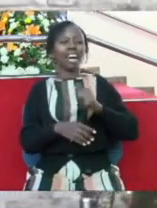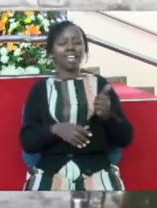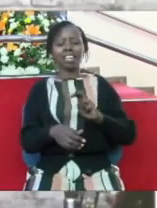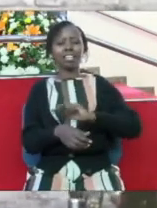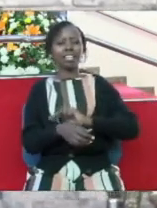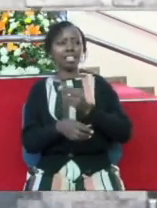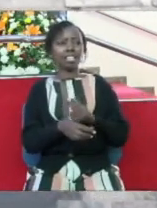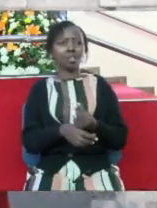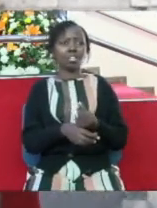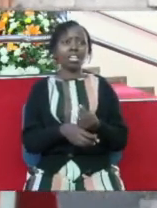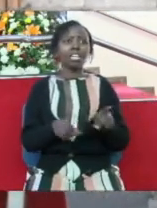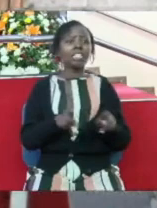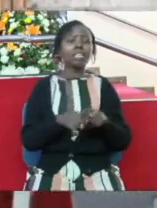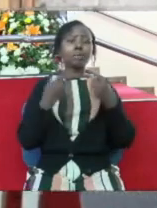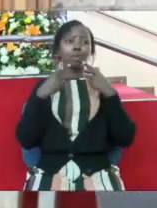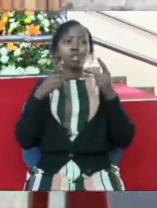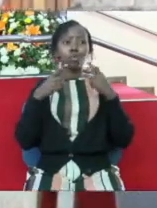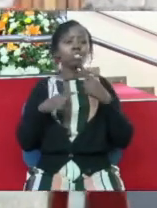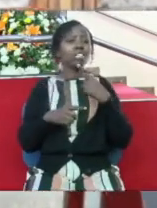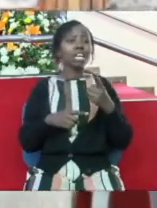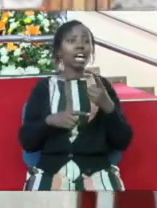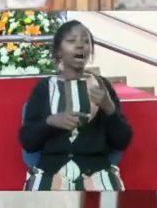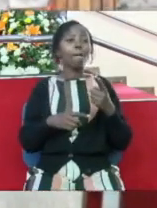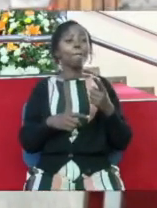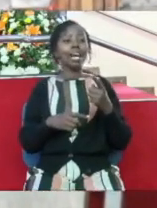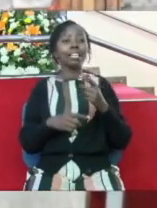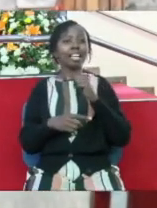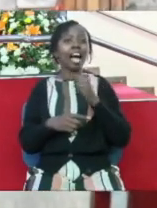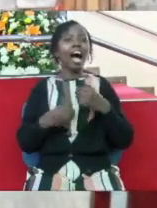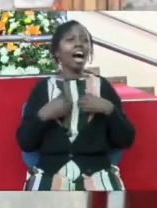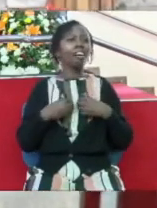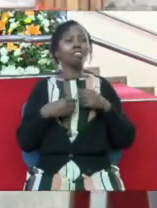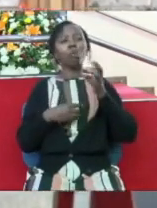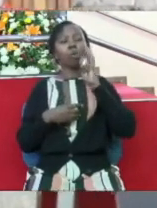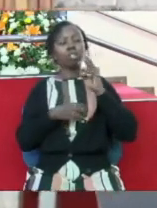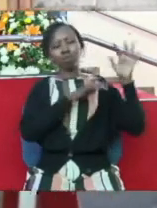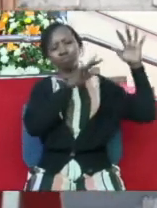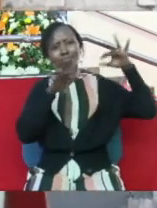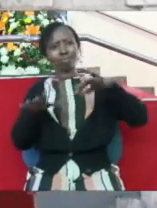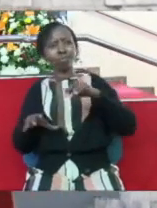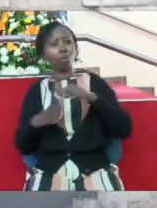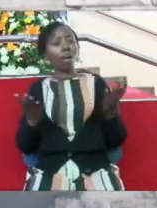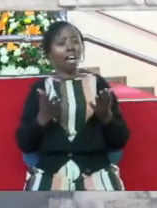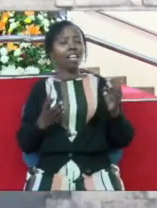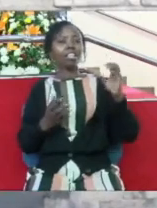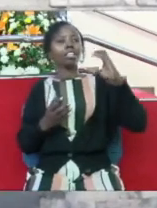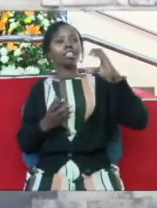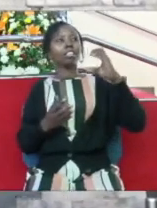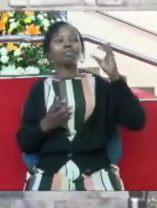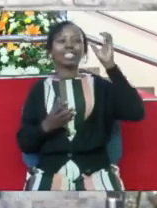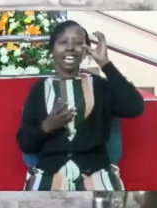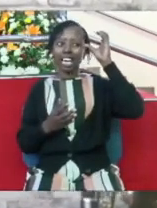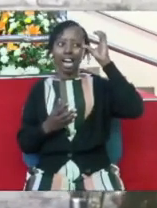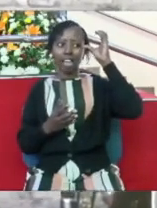on Monday the 31st of July, there was such a bad flood in the nation of China. Kulikuwa na mafuriko makubwa sana